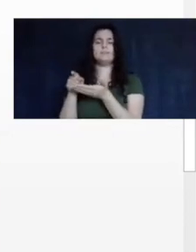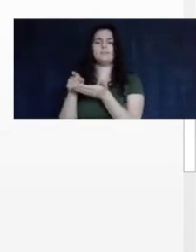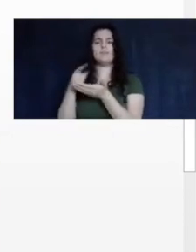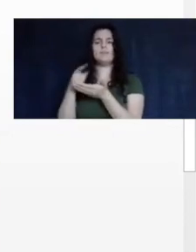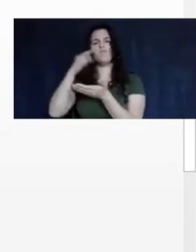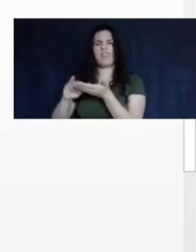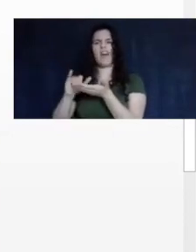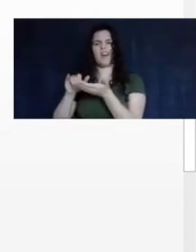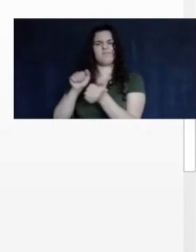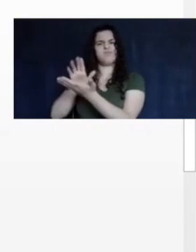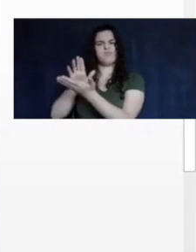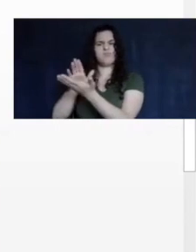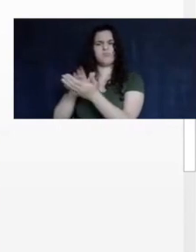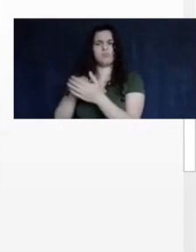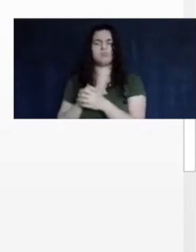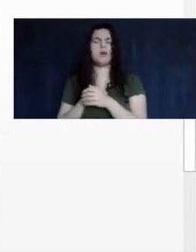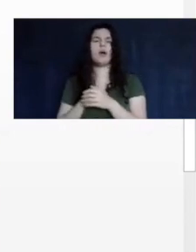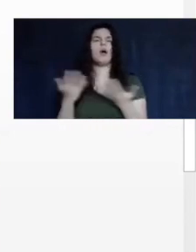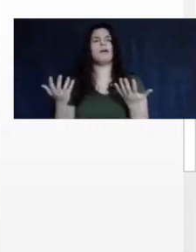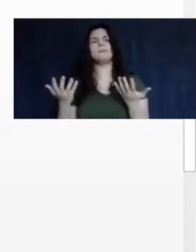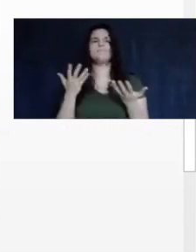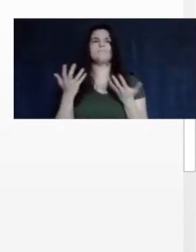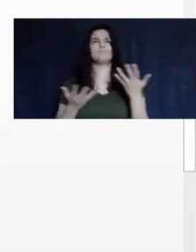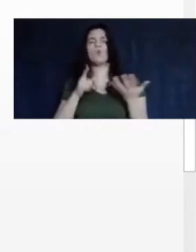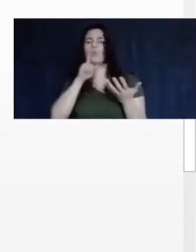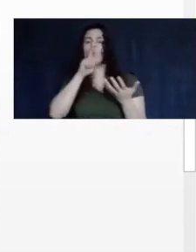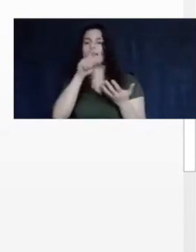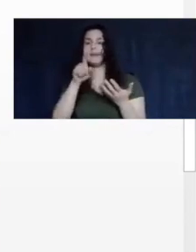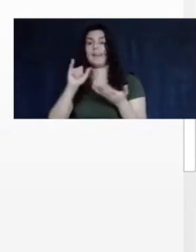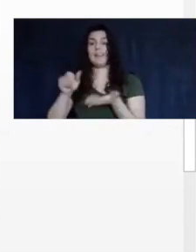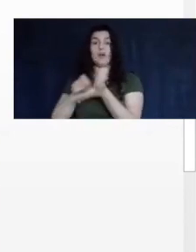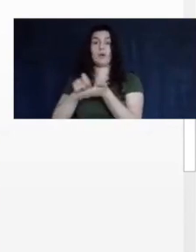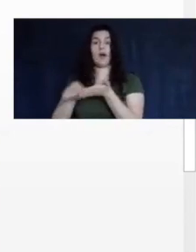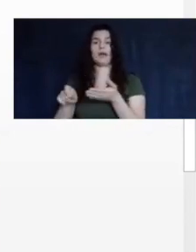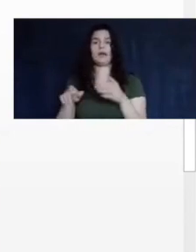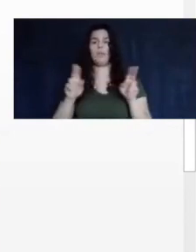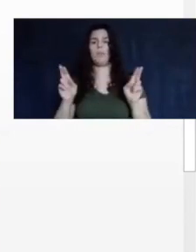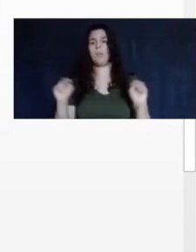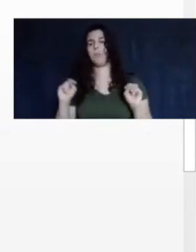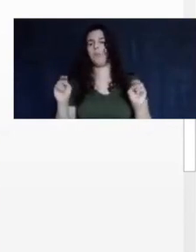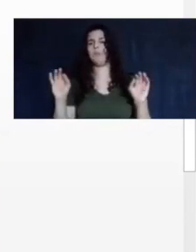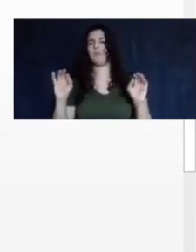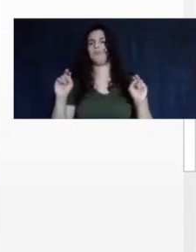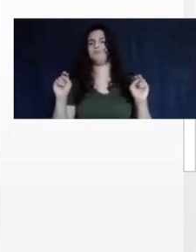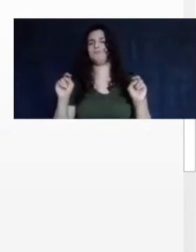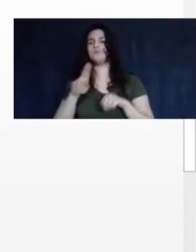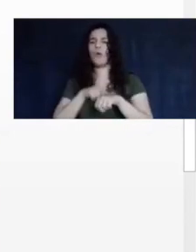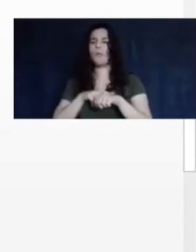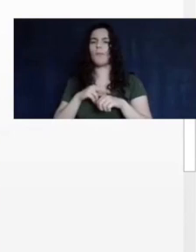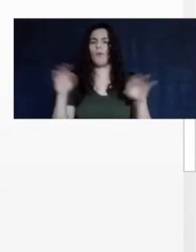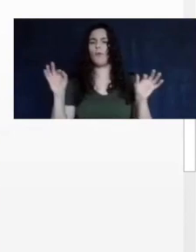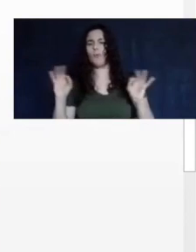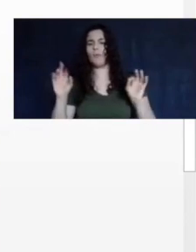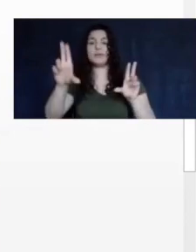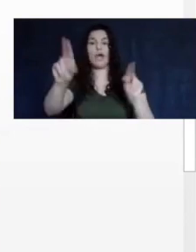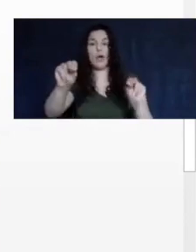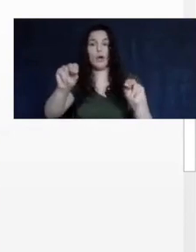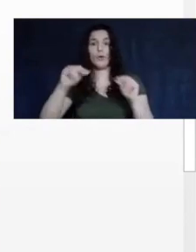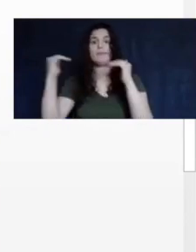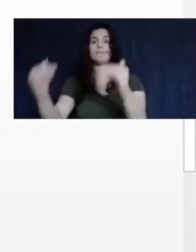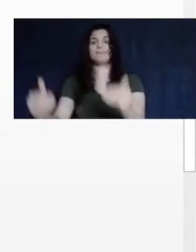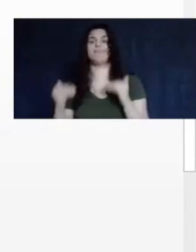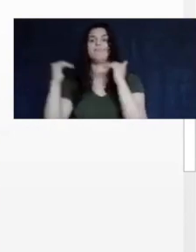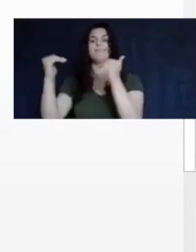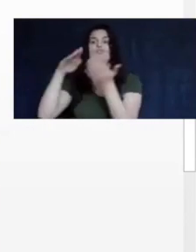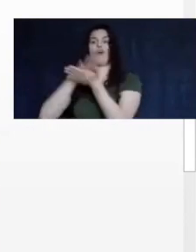manner, writing in a scholarly level that is needed for dissertation is different from the way most of us write